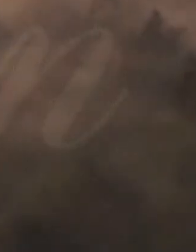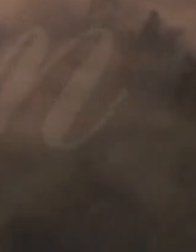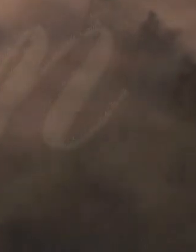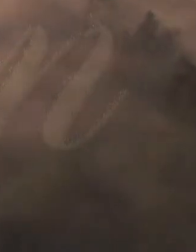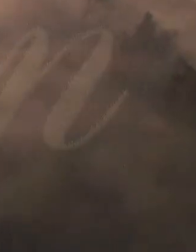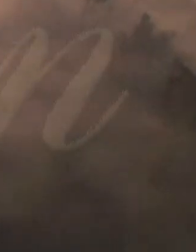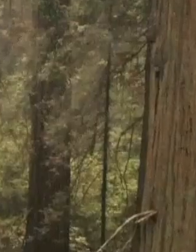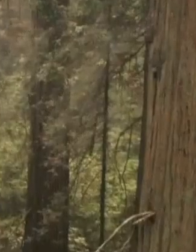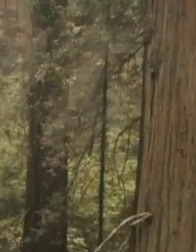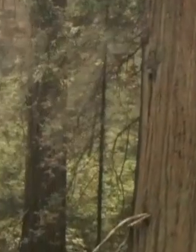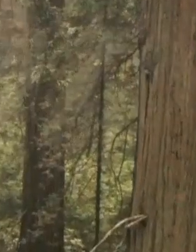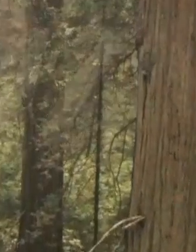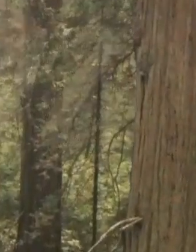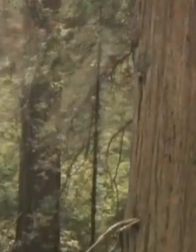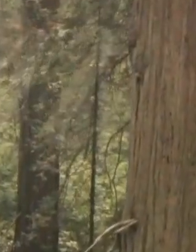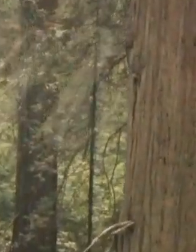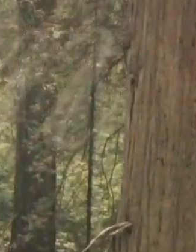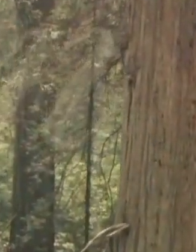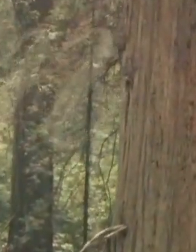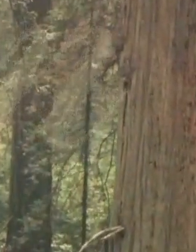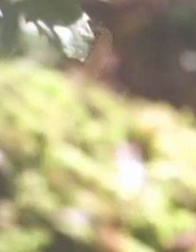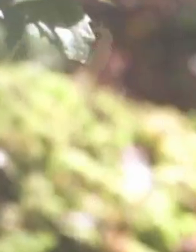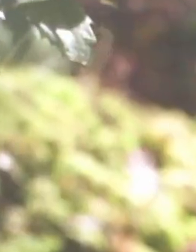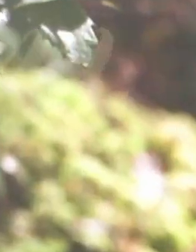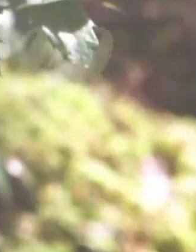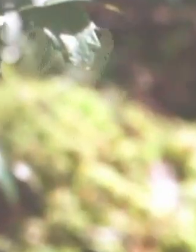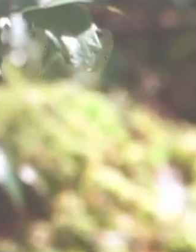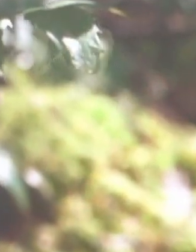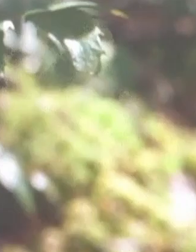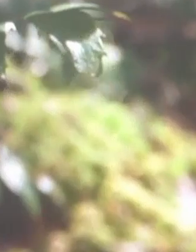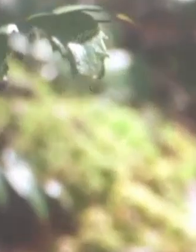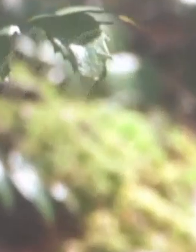Our Father in heaven, hallowed be your name.